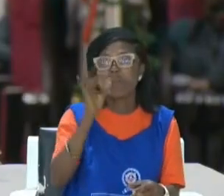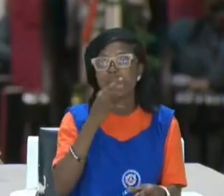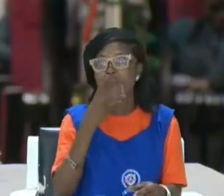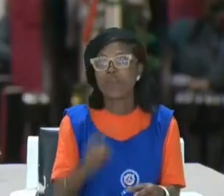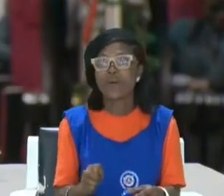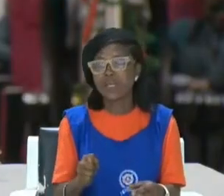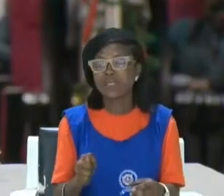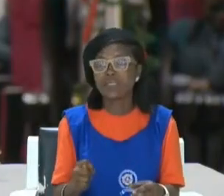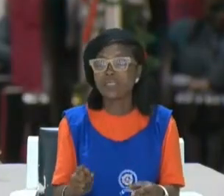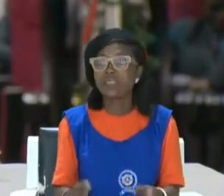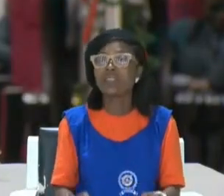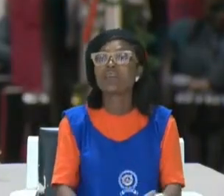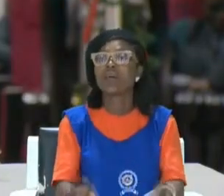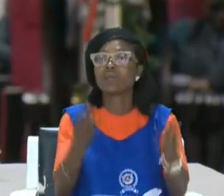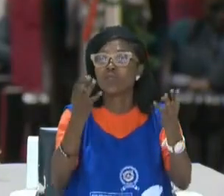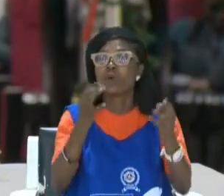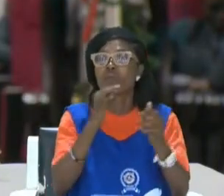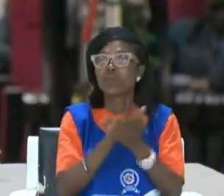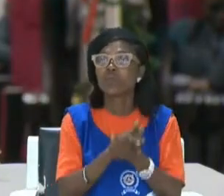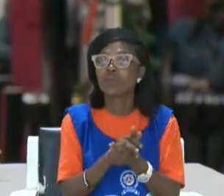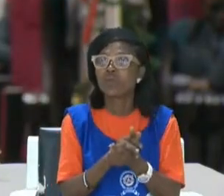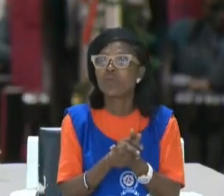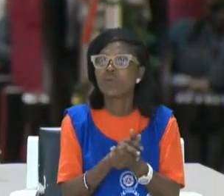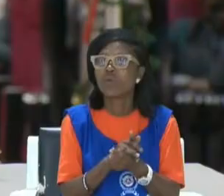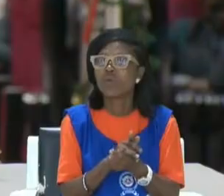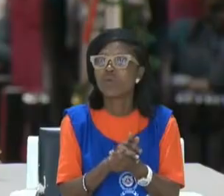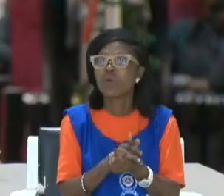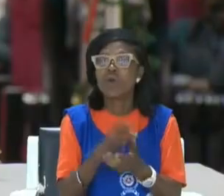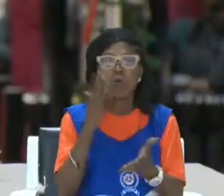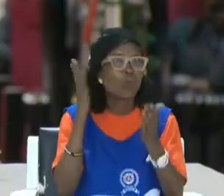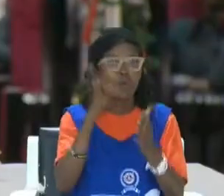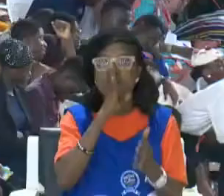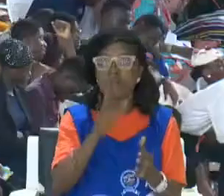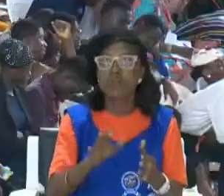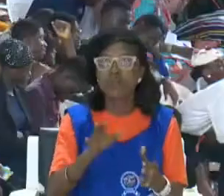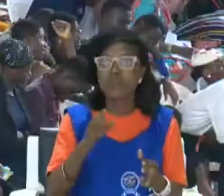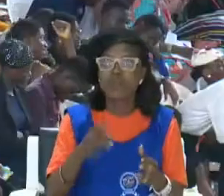If he takes us away by the rapture, will you be among us?